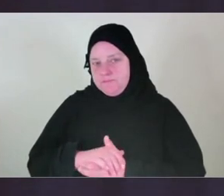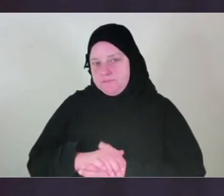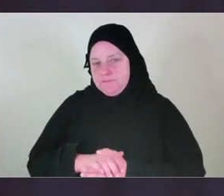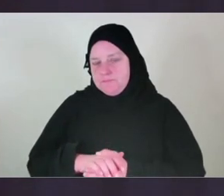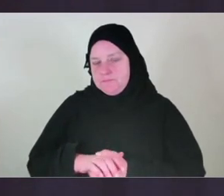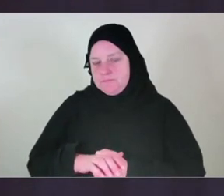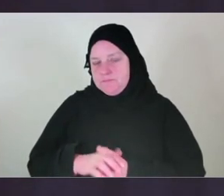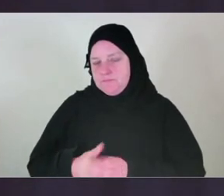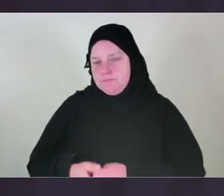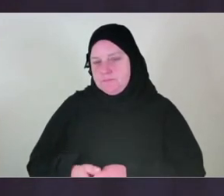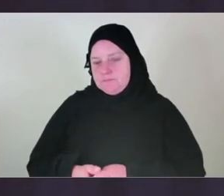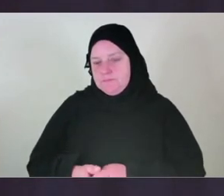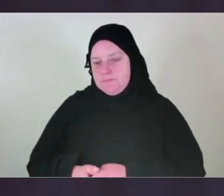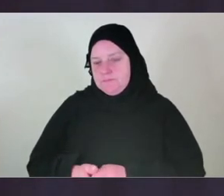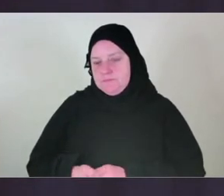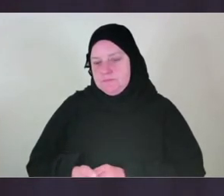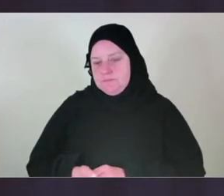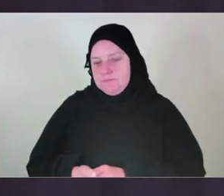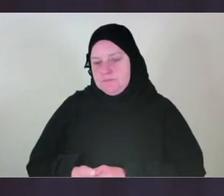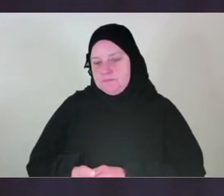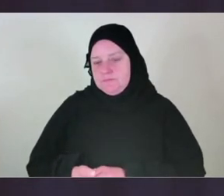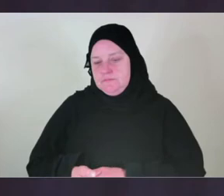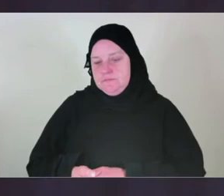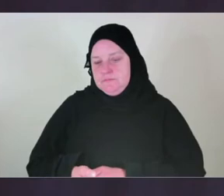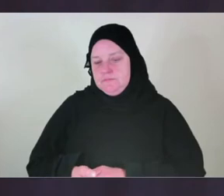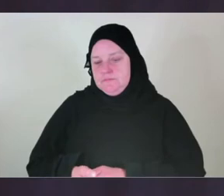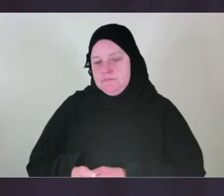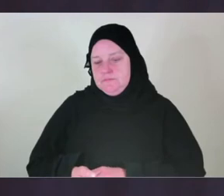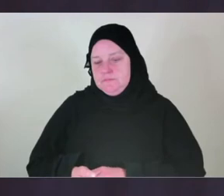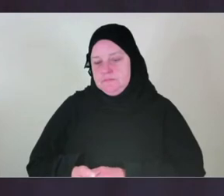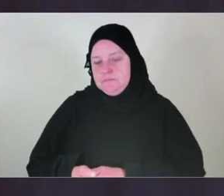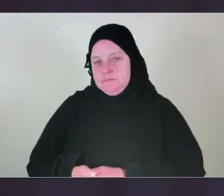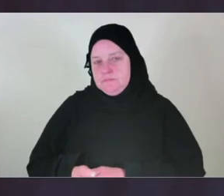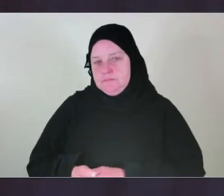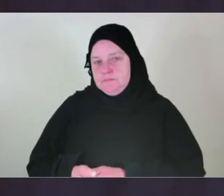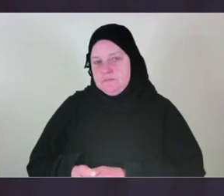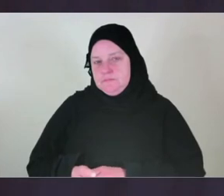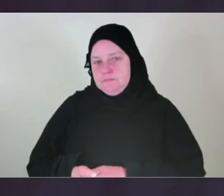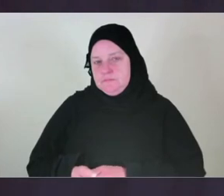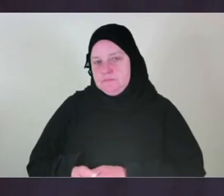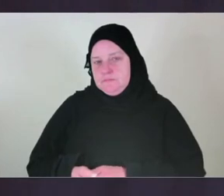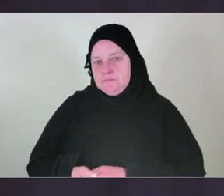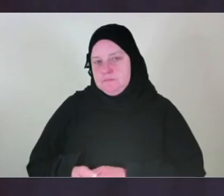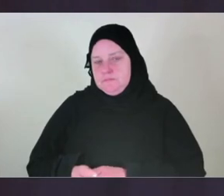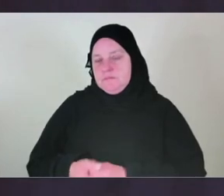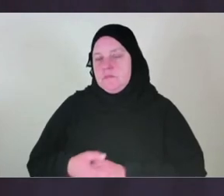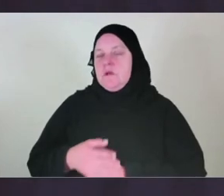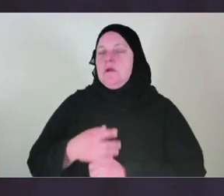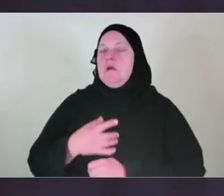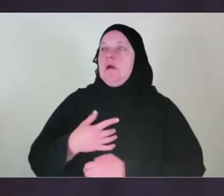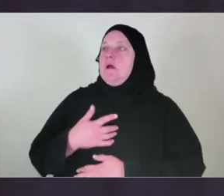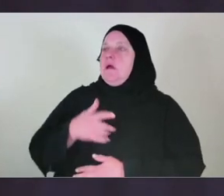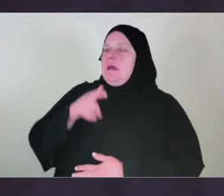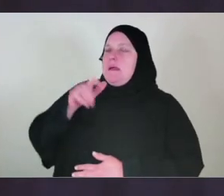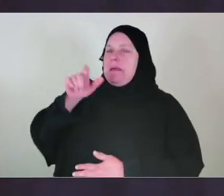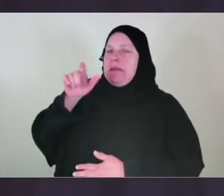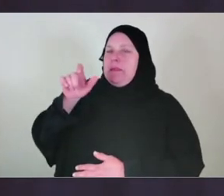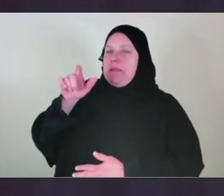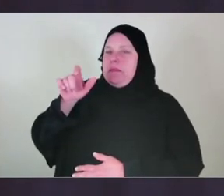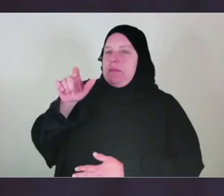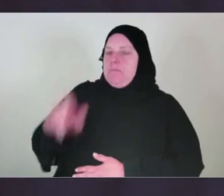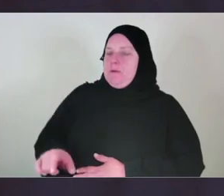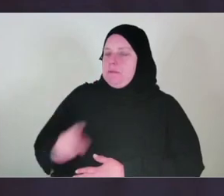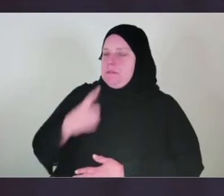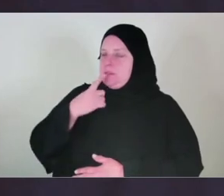wa alihi fi hajjat al-wada'." That the one that brought this hadith or had this news, has brought it forth,